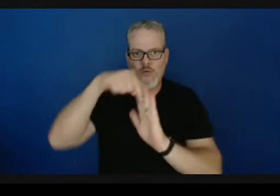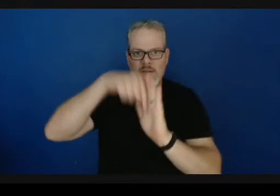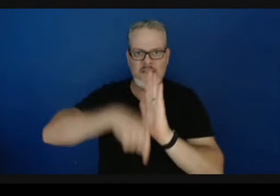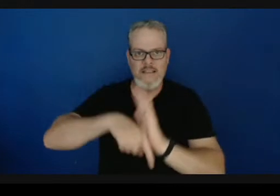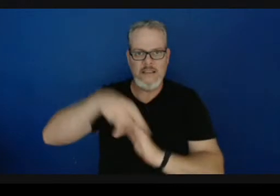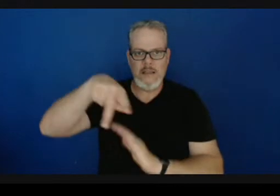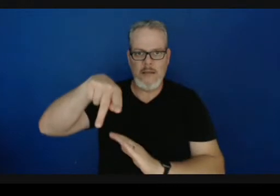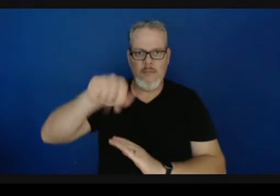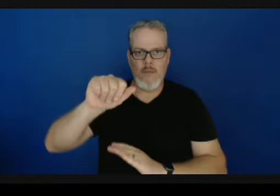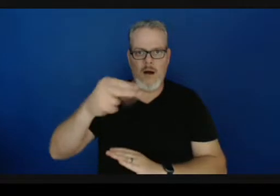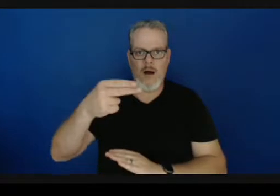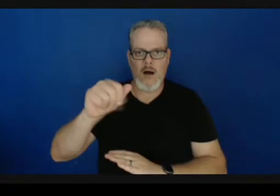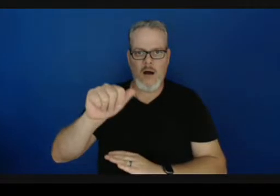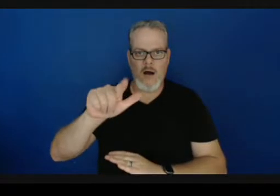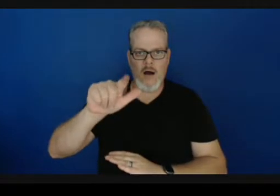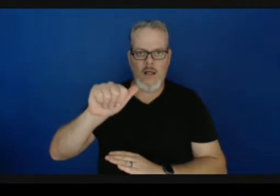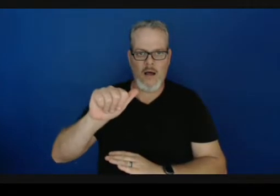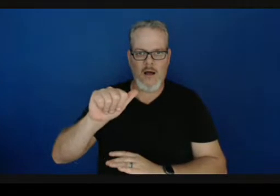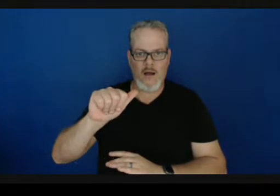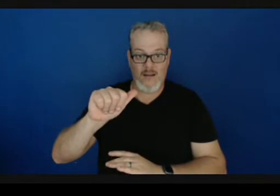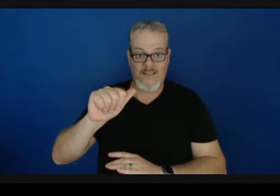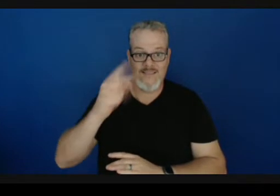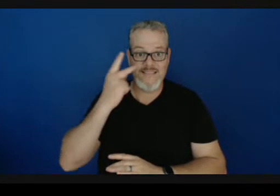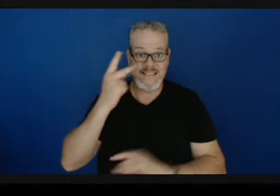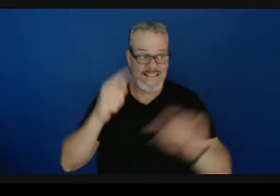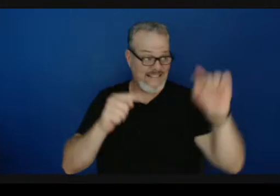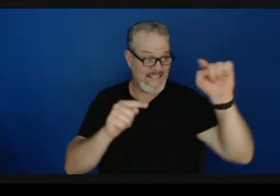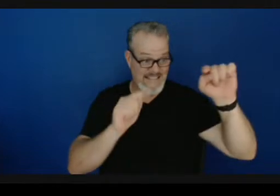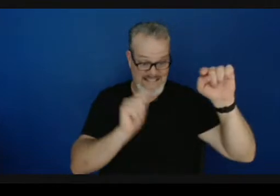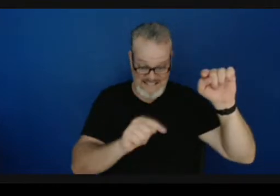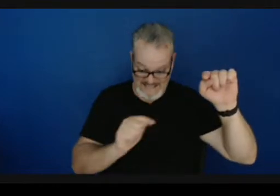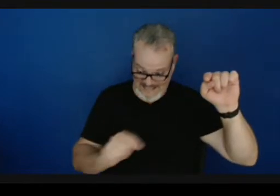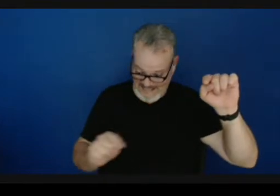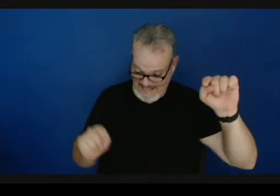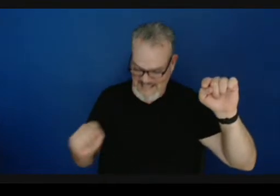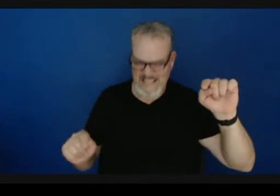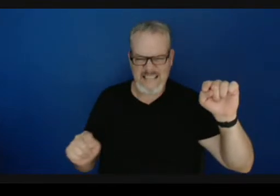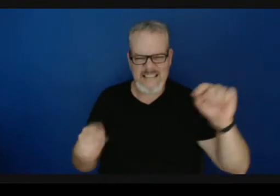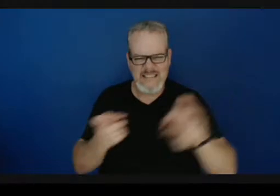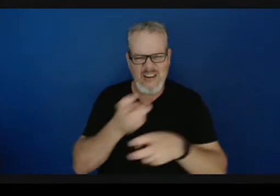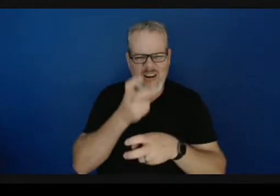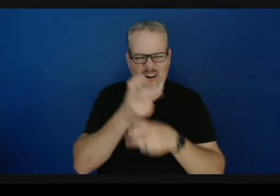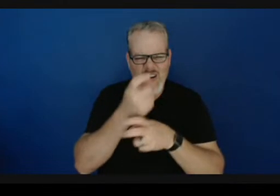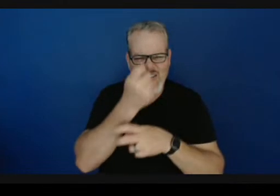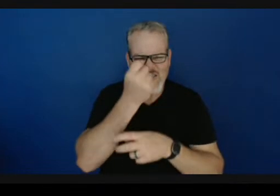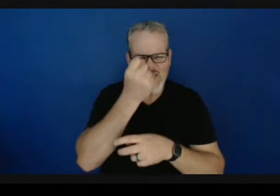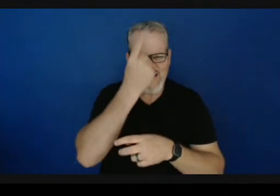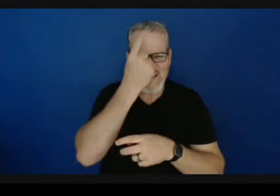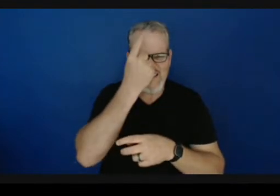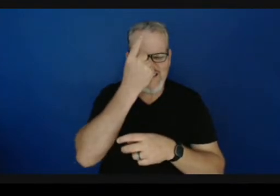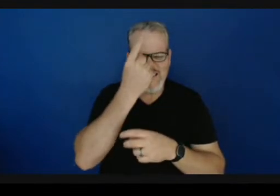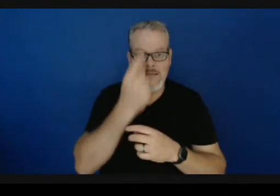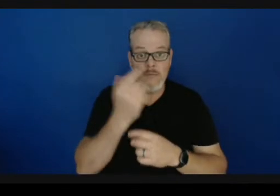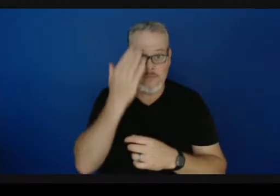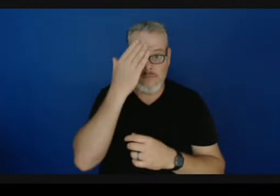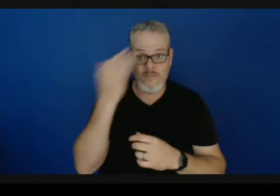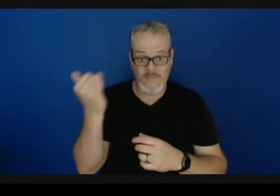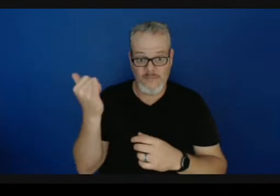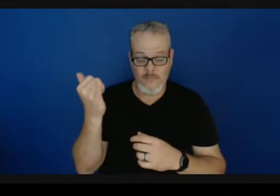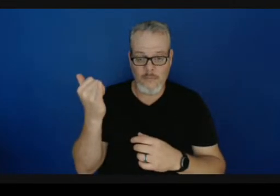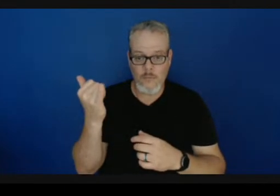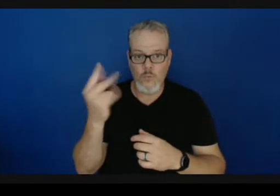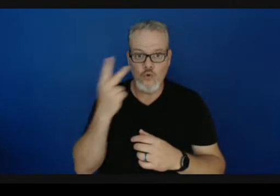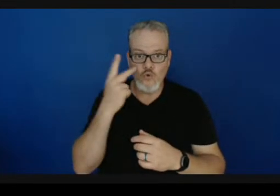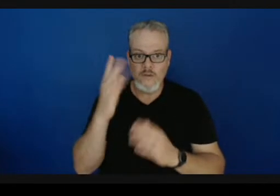earthquakes all overlapping each other, which were really confusing to understand. Because when you pull those in cross-section, you